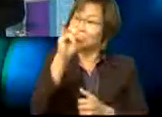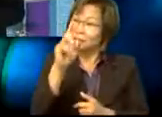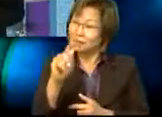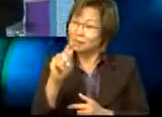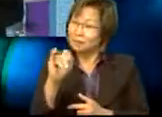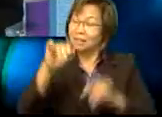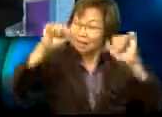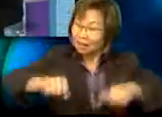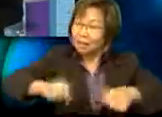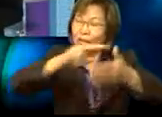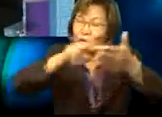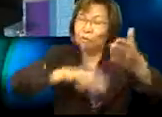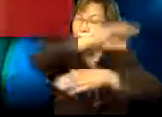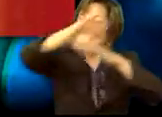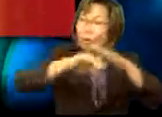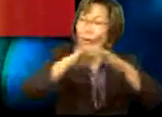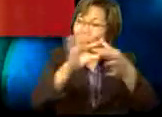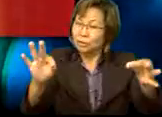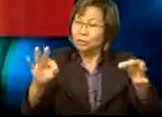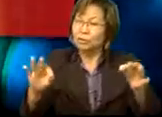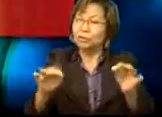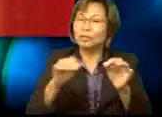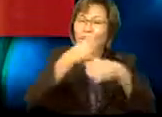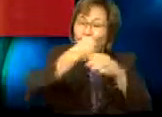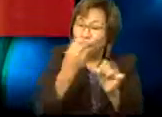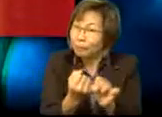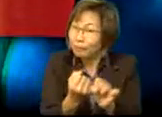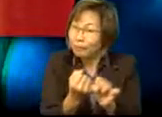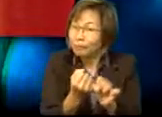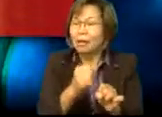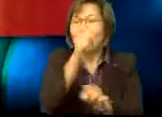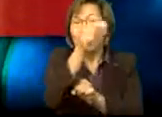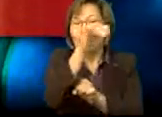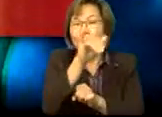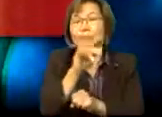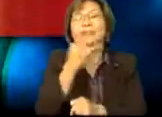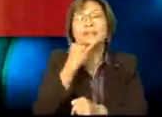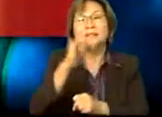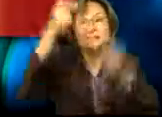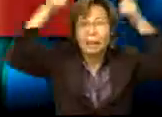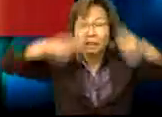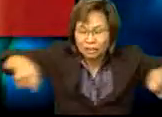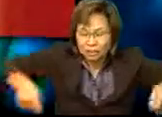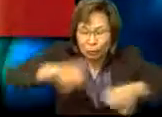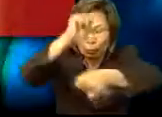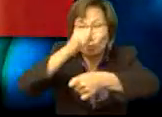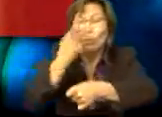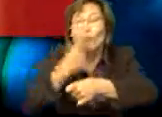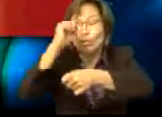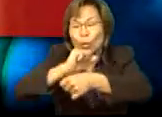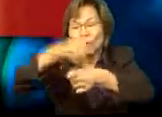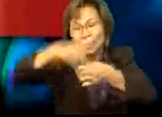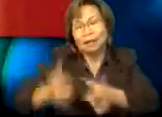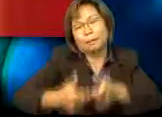all the sentences you have constructed? Amin is a chef who works in a big hotel